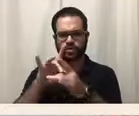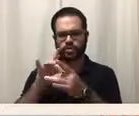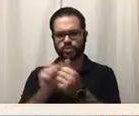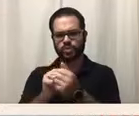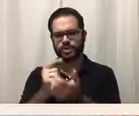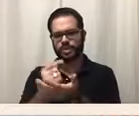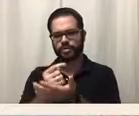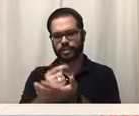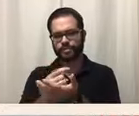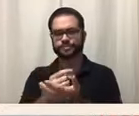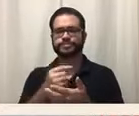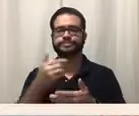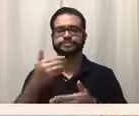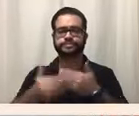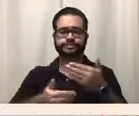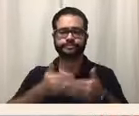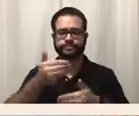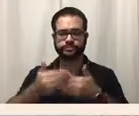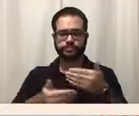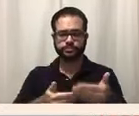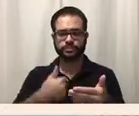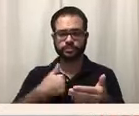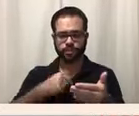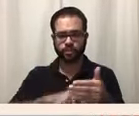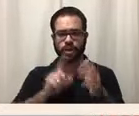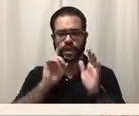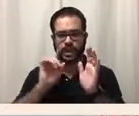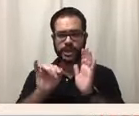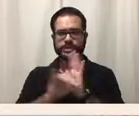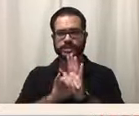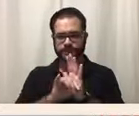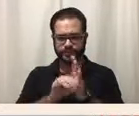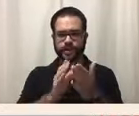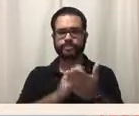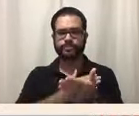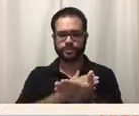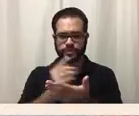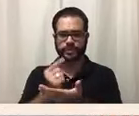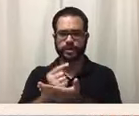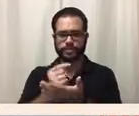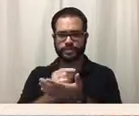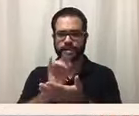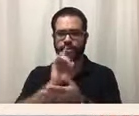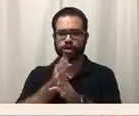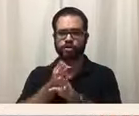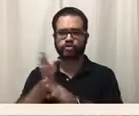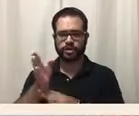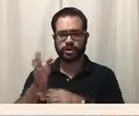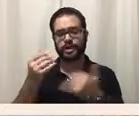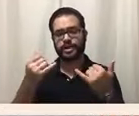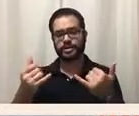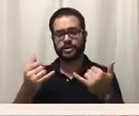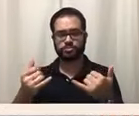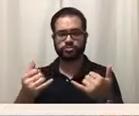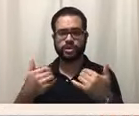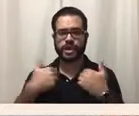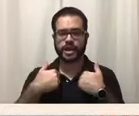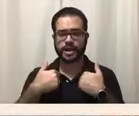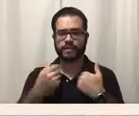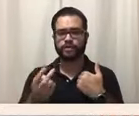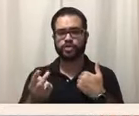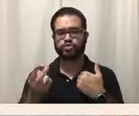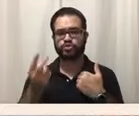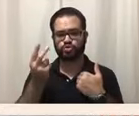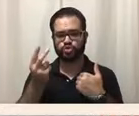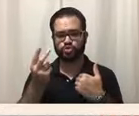were able to identify music therapy as a career. And now today we have two major